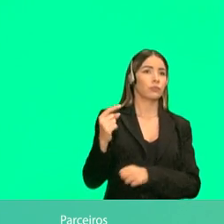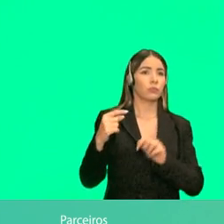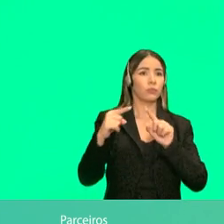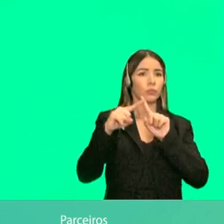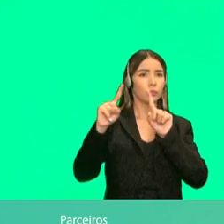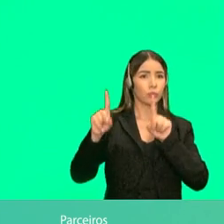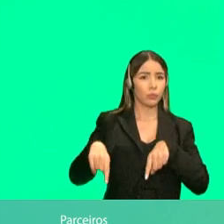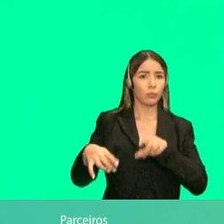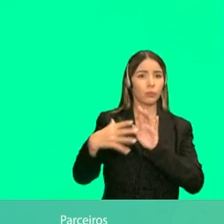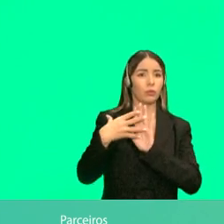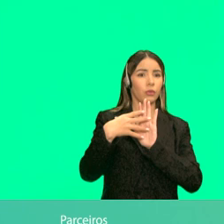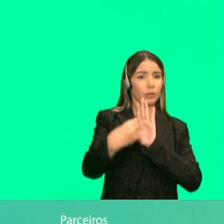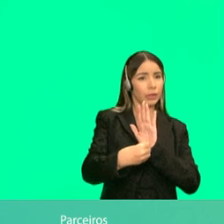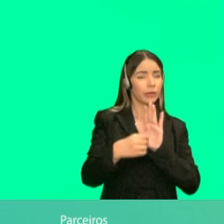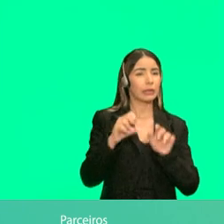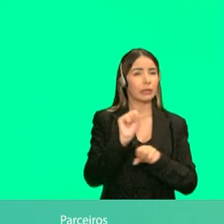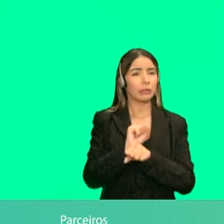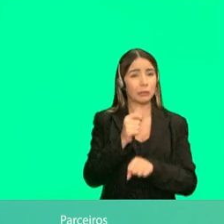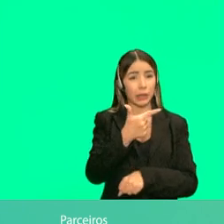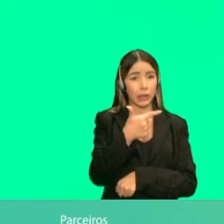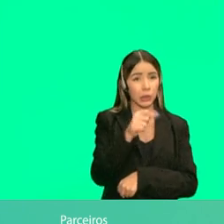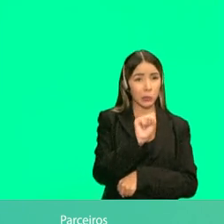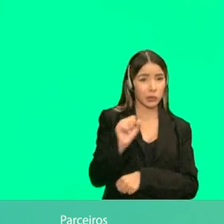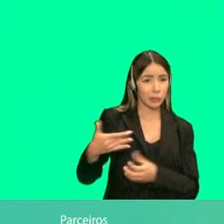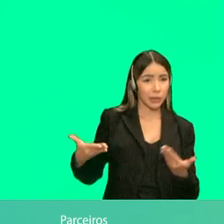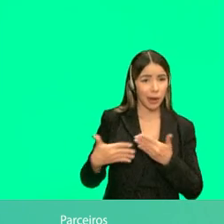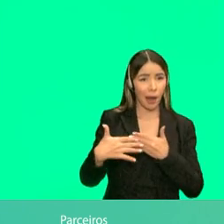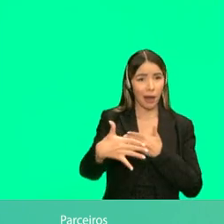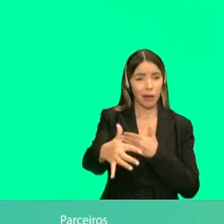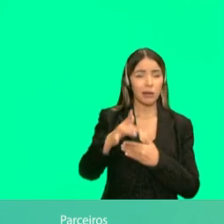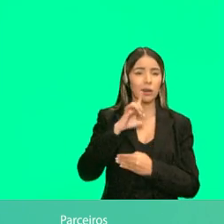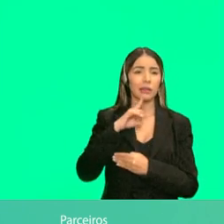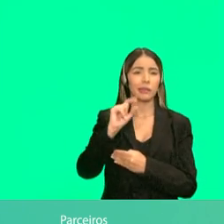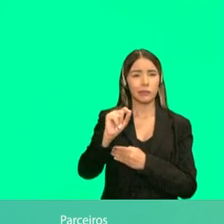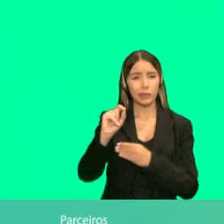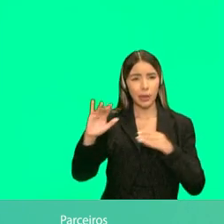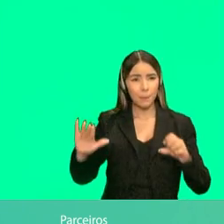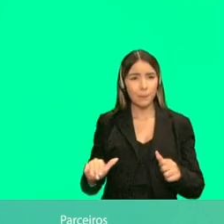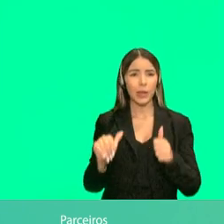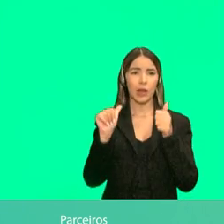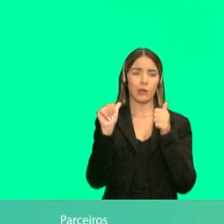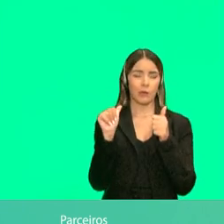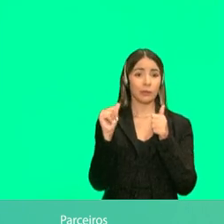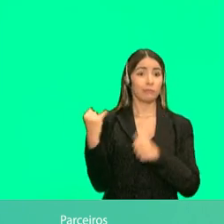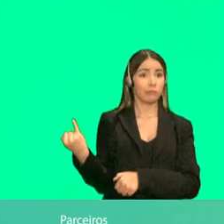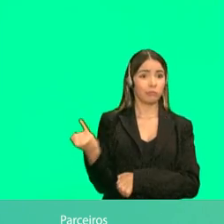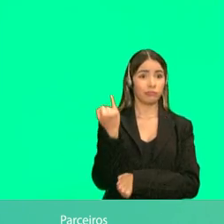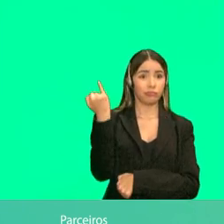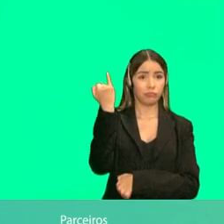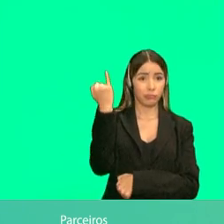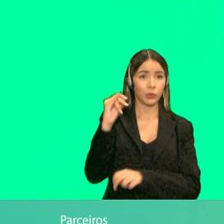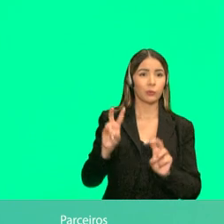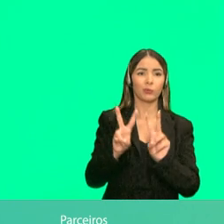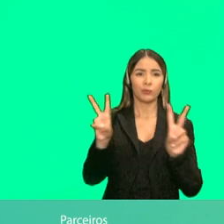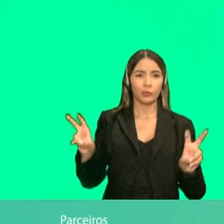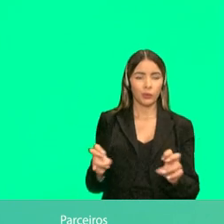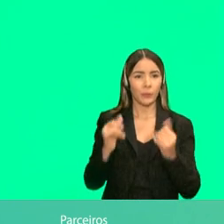efficiency for the plant. We've been working with electrification, replacing